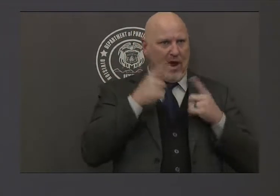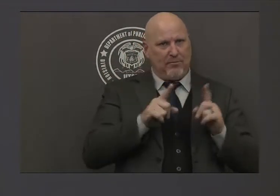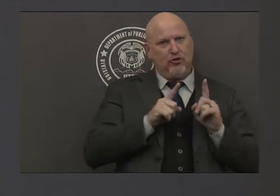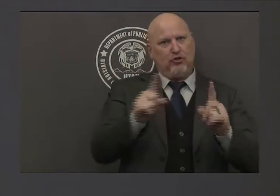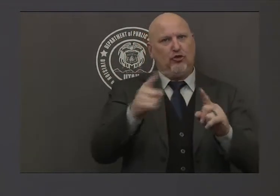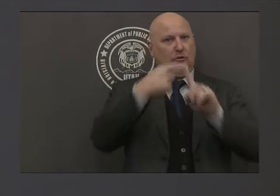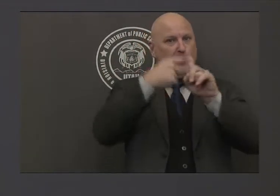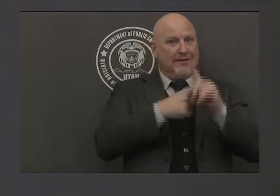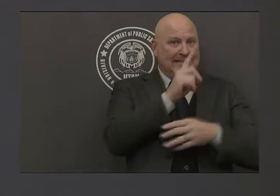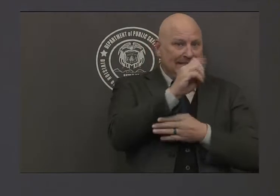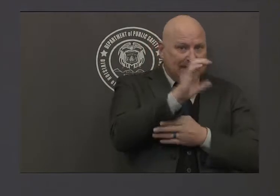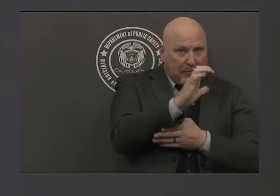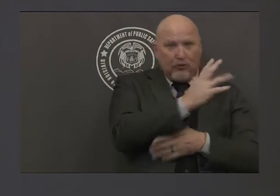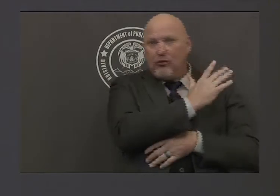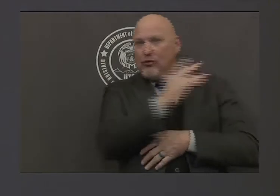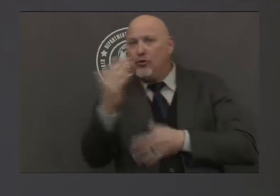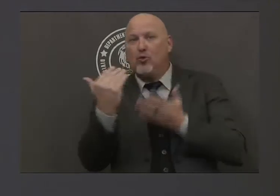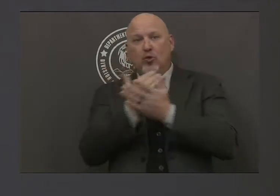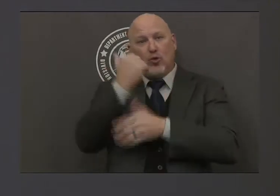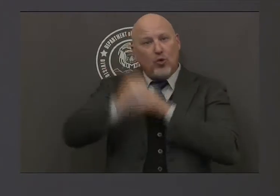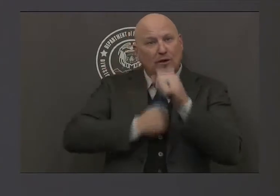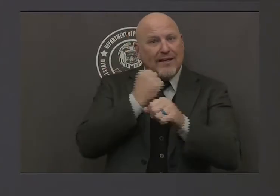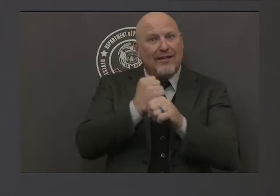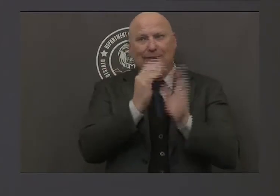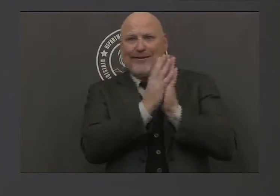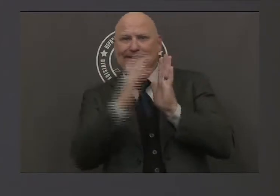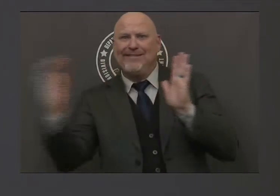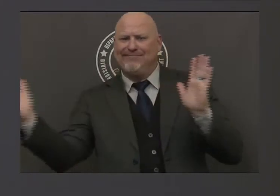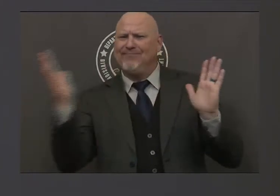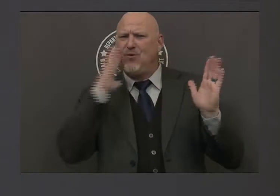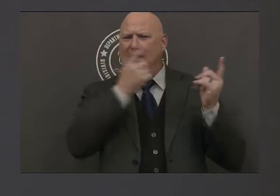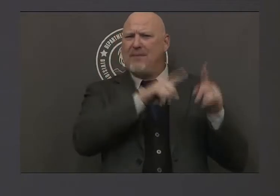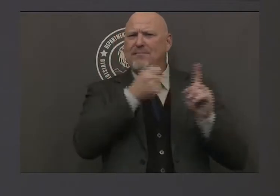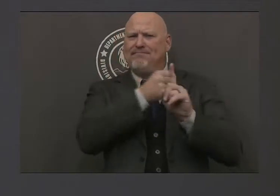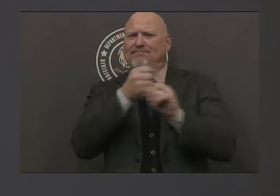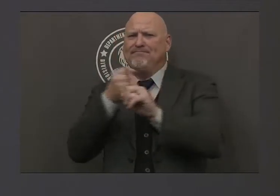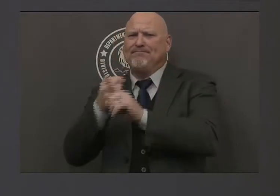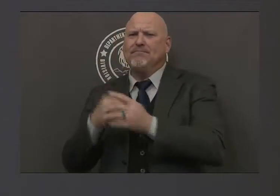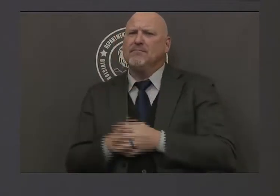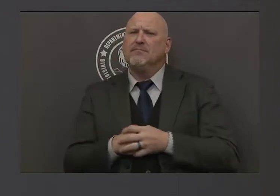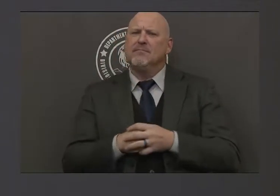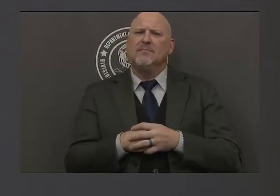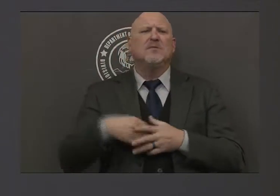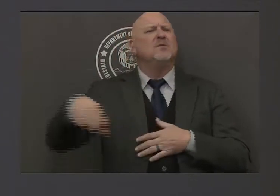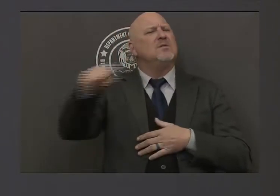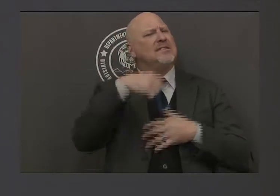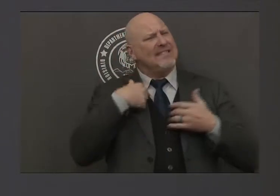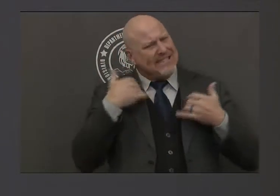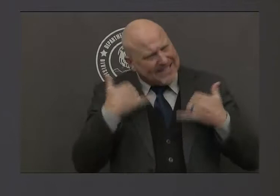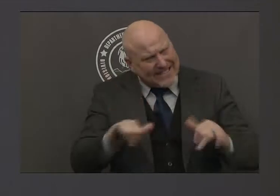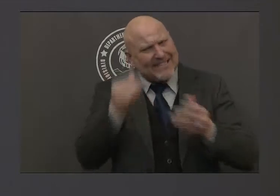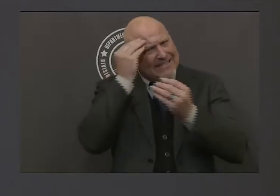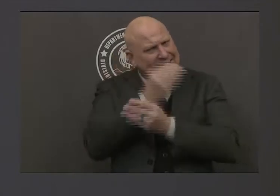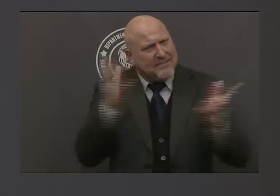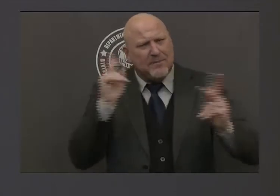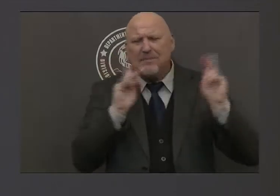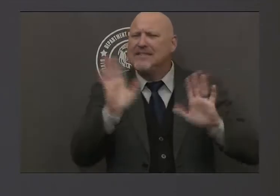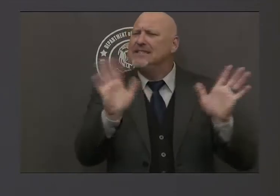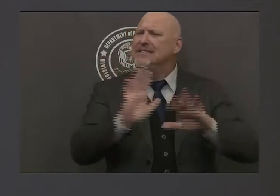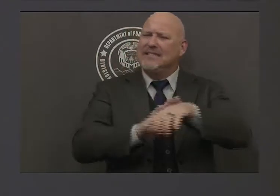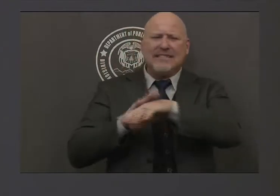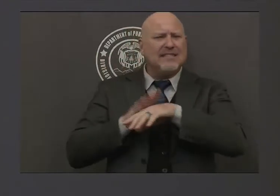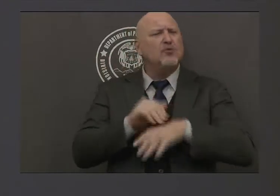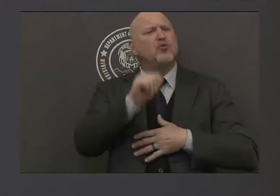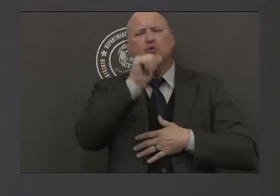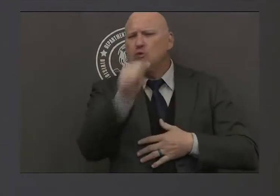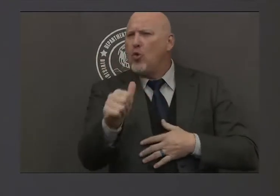commitment to social distancing, wearing a mask, and minimize the risk by having smaller and shorter gatherings that we